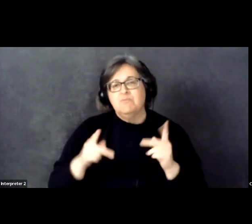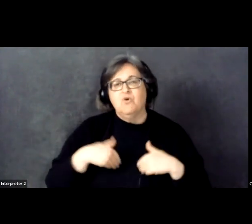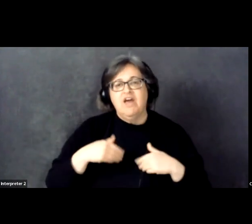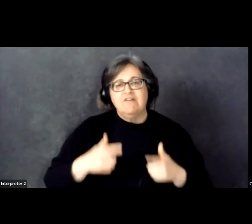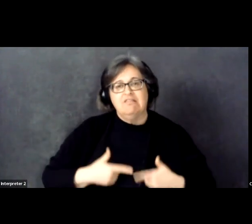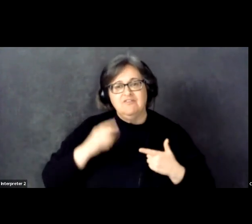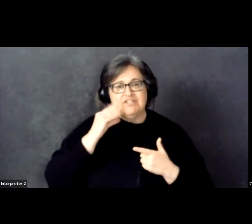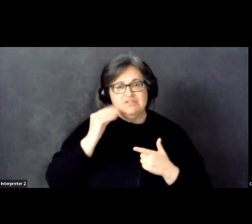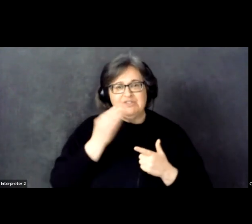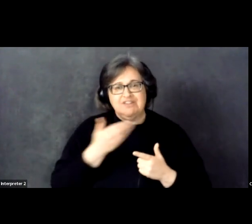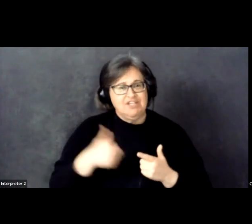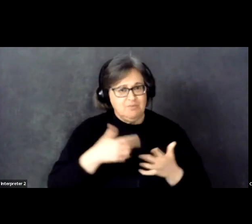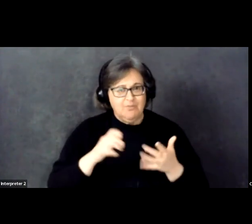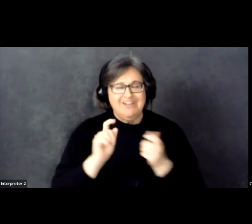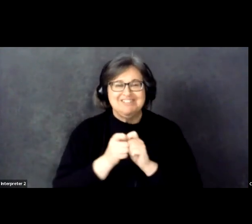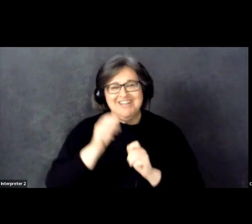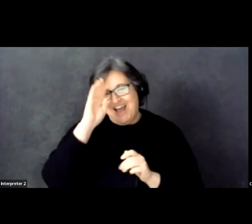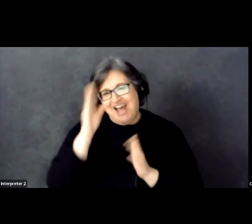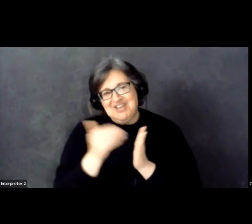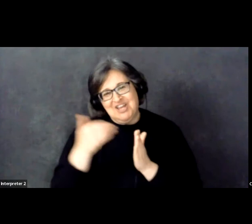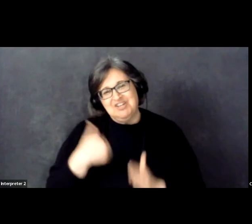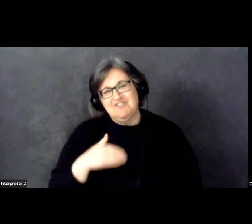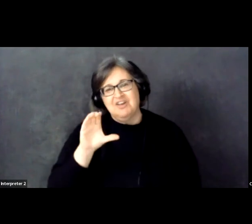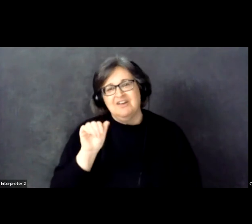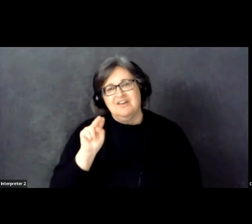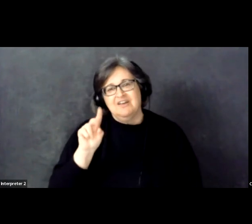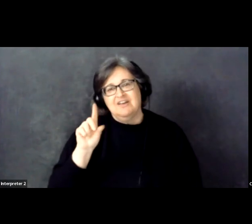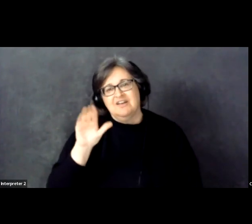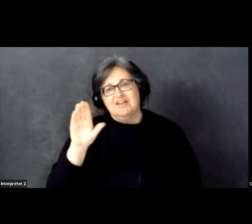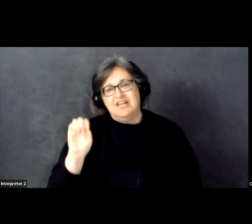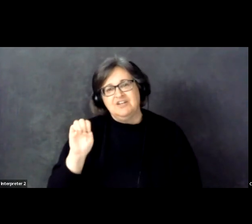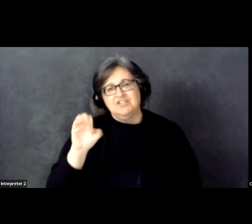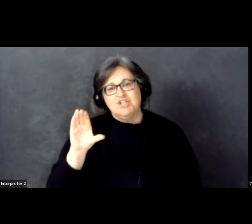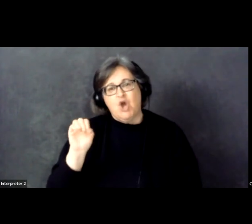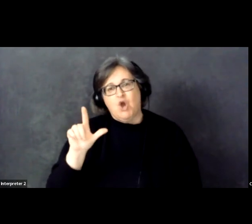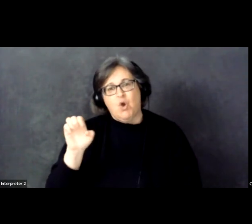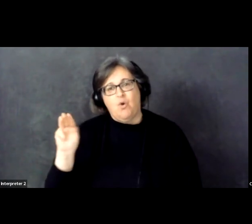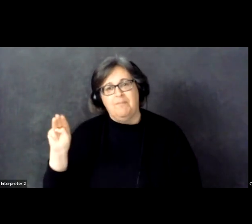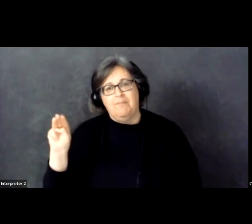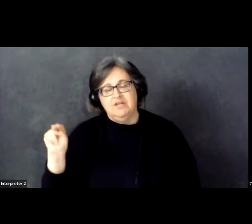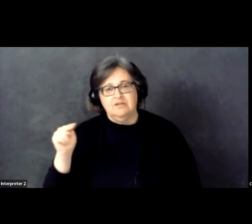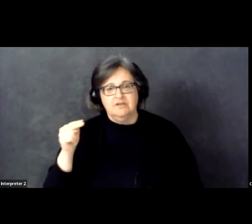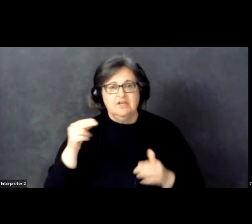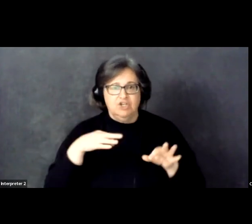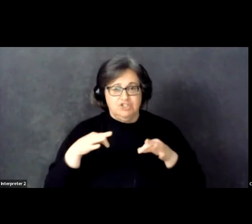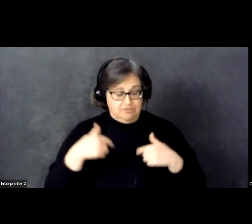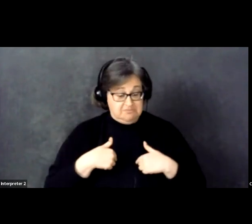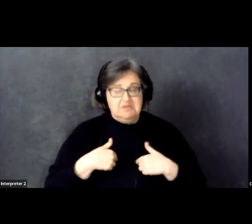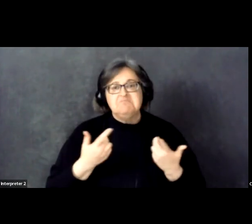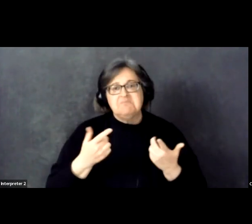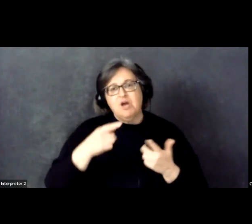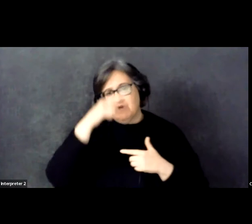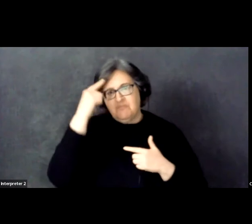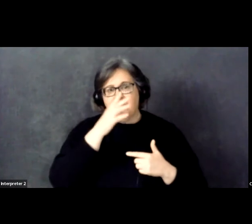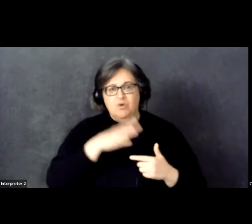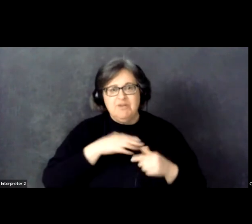to change. Hi, again, my name is Candace Coleman. My description, I'm a Black woman